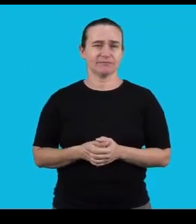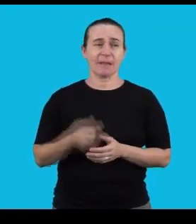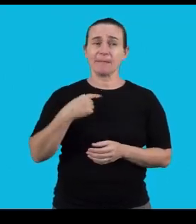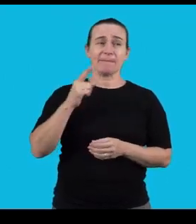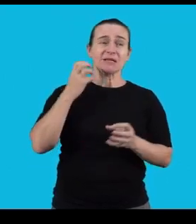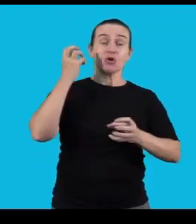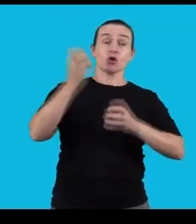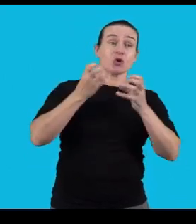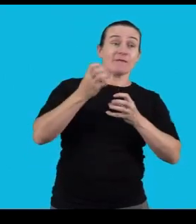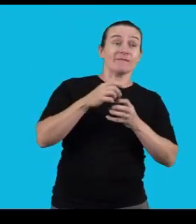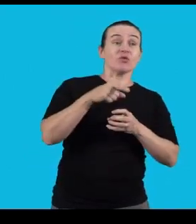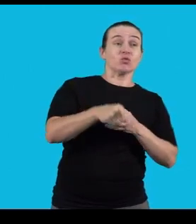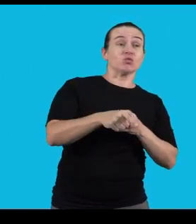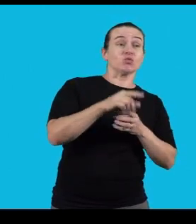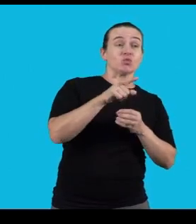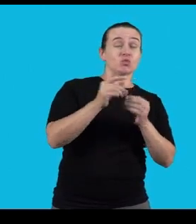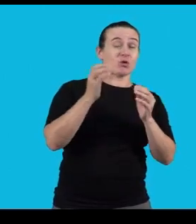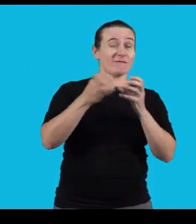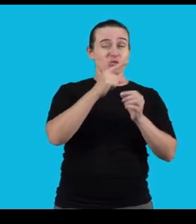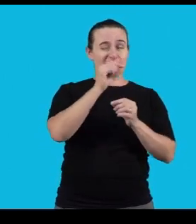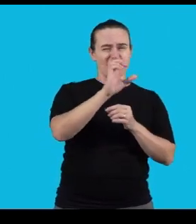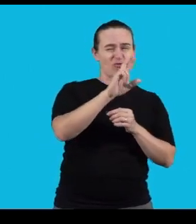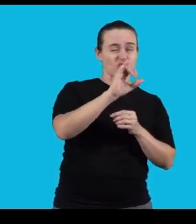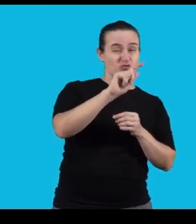and Christi.